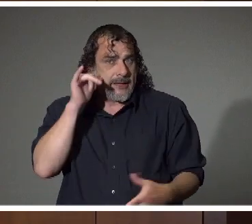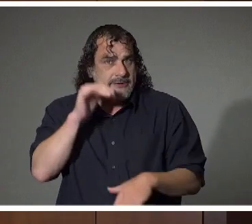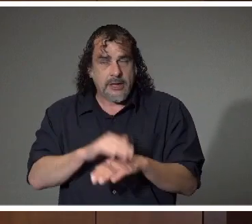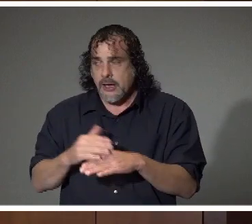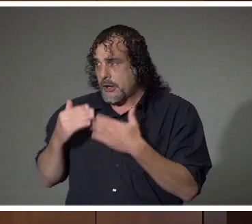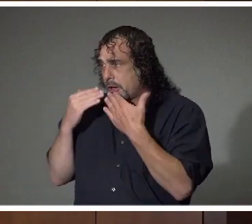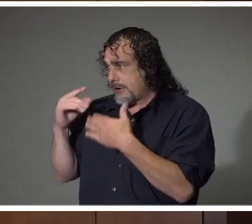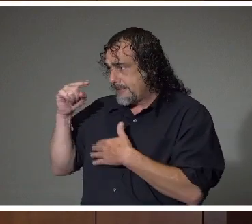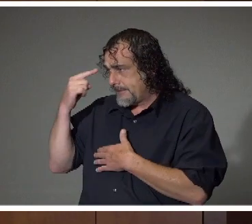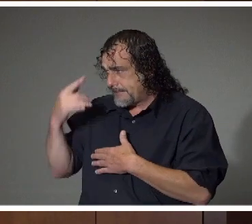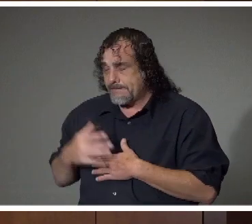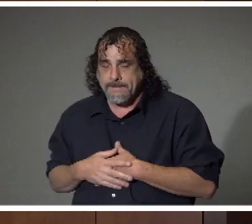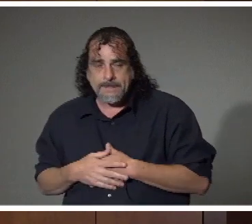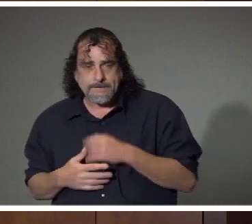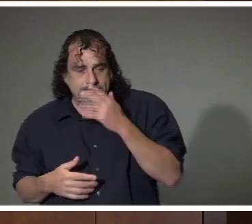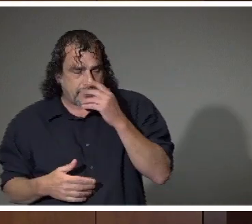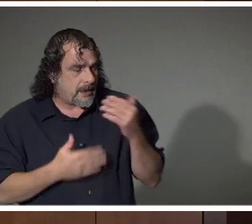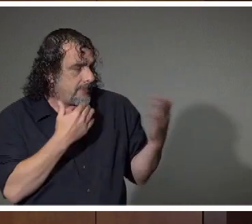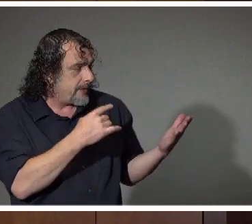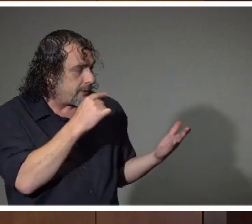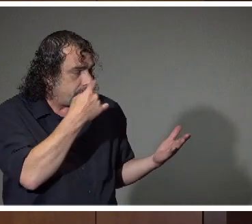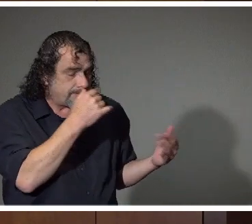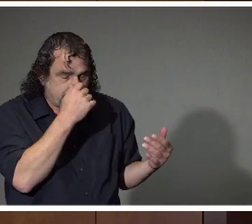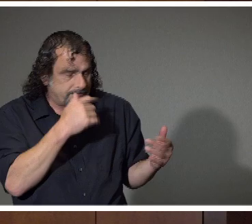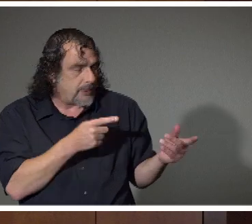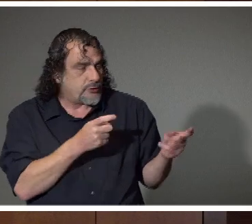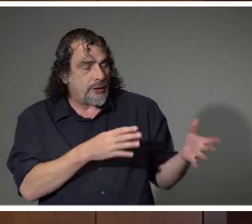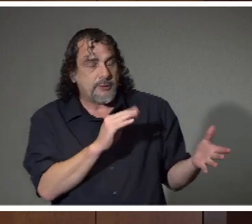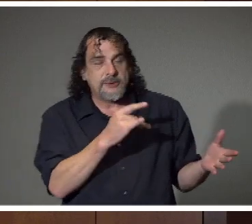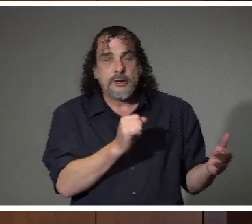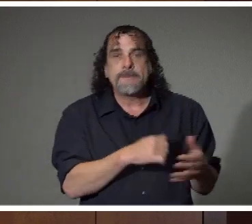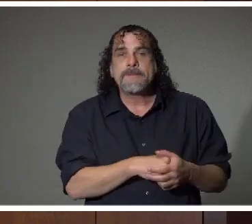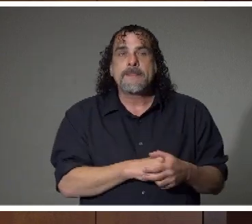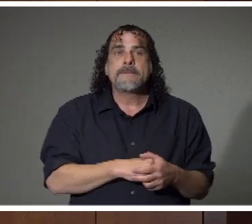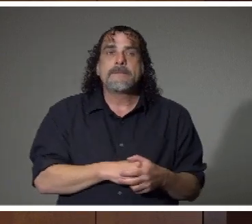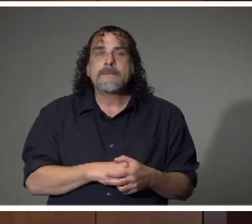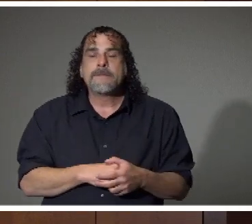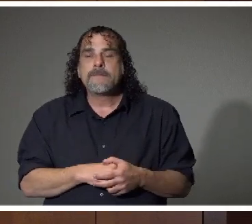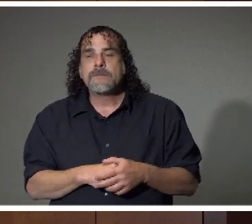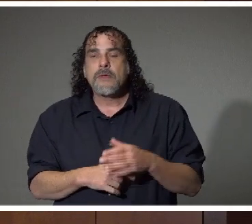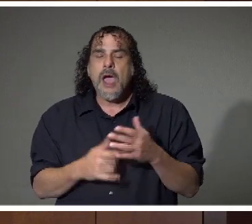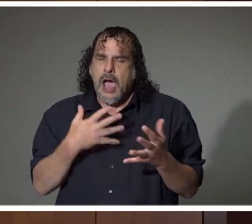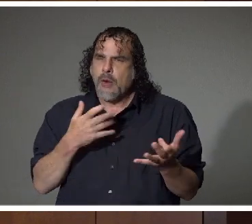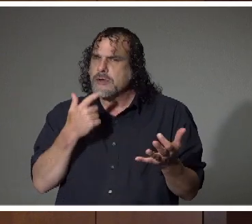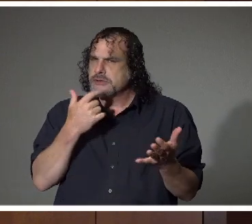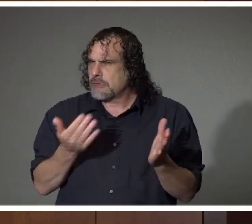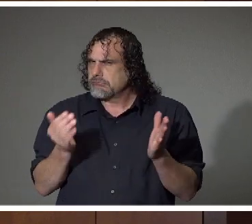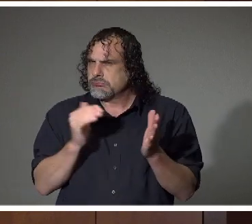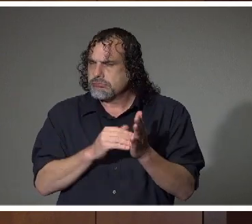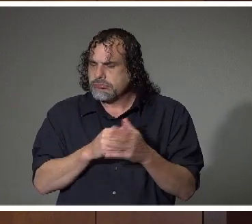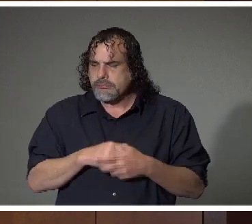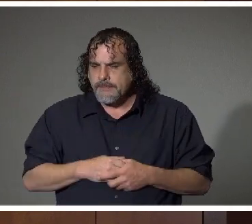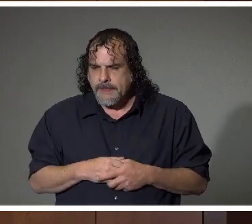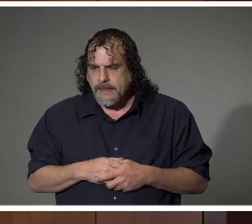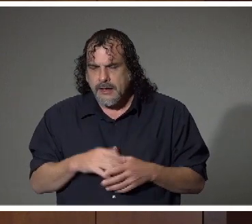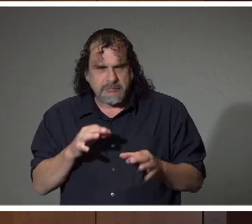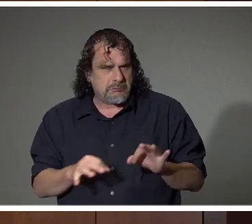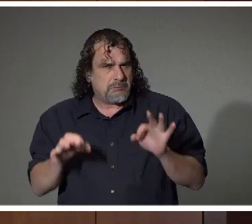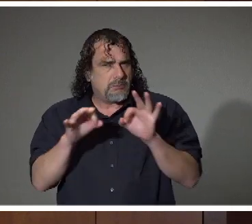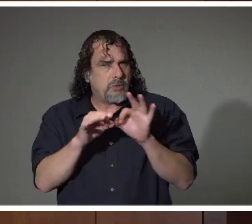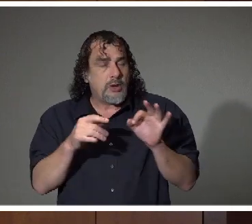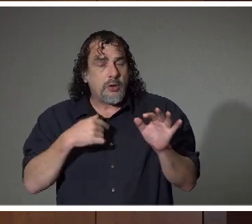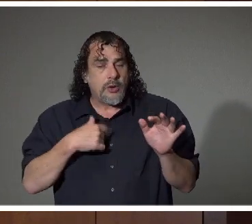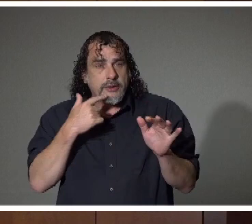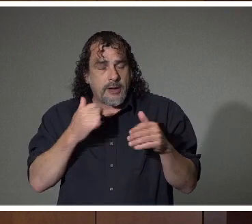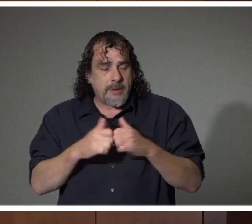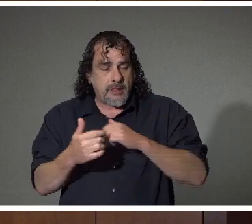thank you. Thank you, Director Michelle, and let me just also reiterate something, because I think it's really important. As we talk about the counties